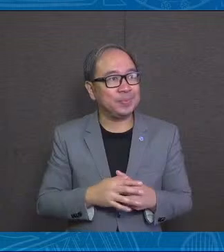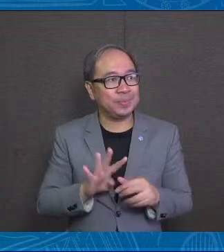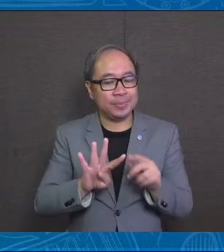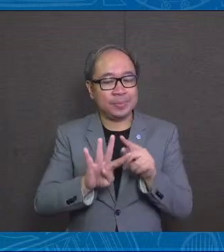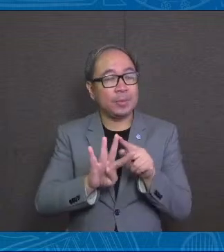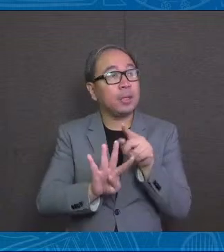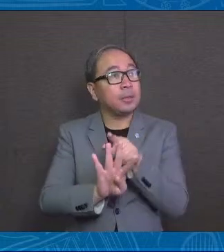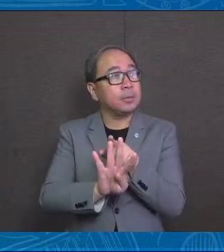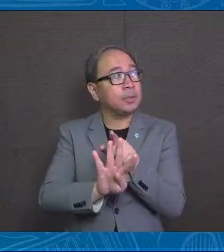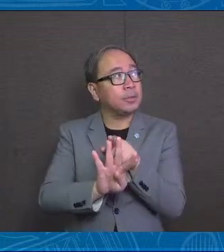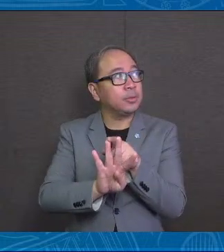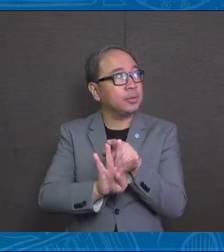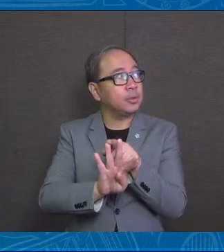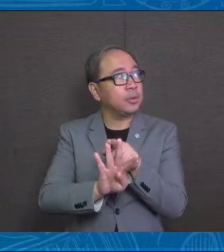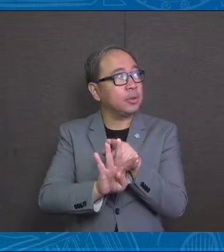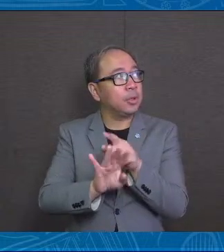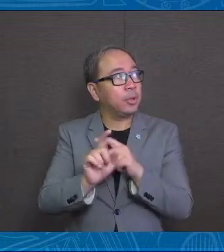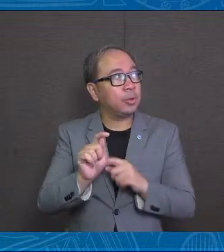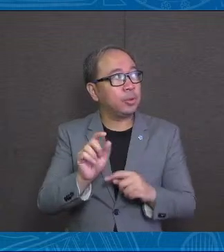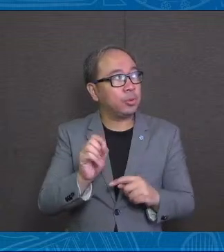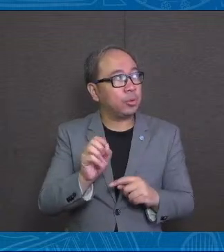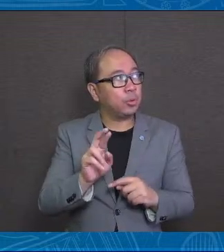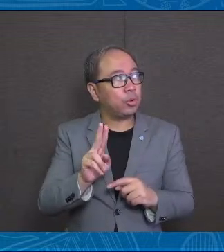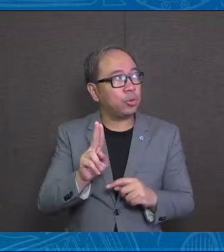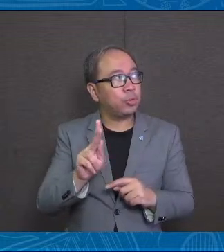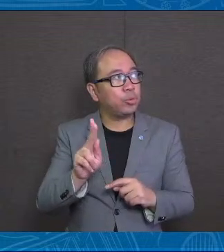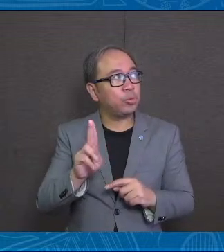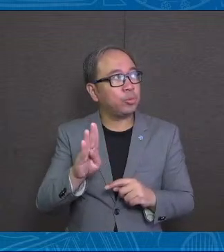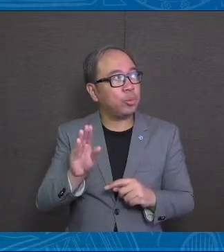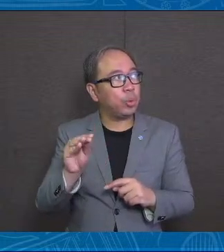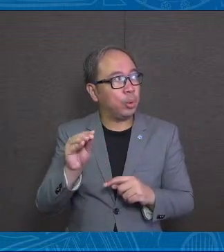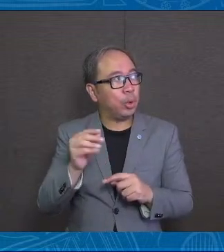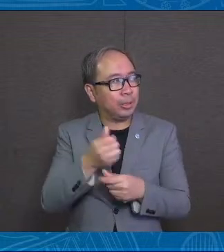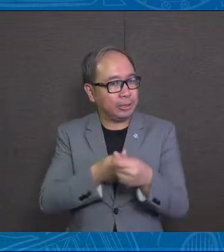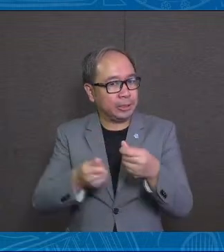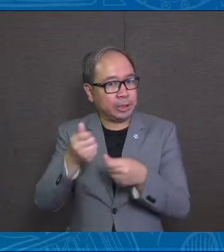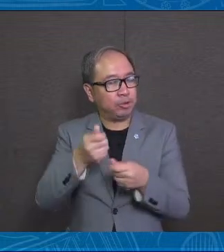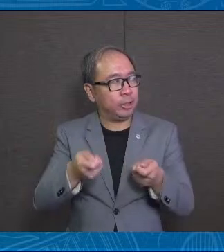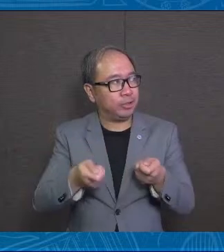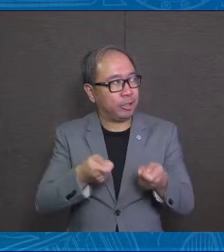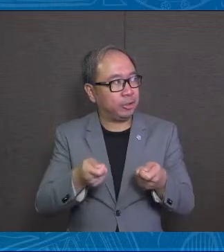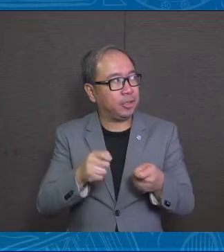Then next to her, we have Mr. Toru Kubo, Senior Director of the Asian Development Bank.